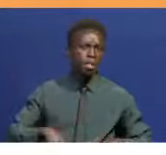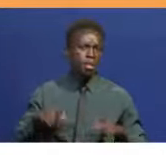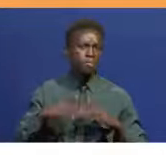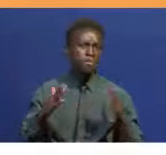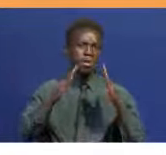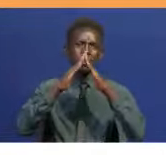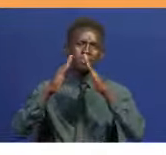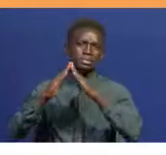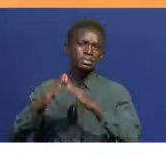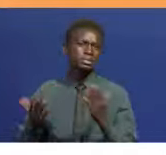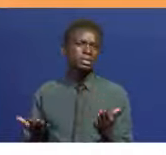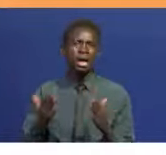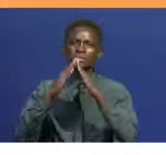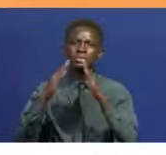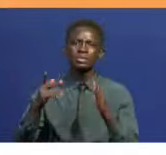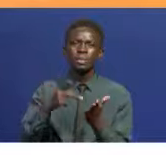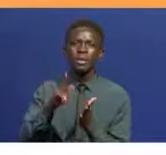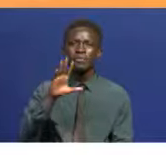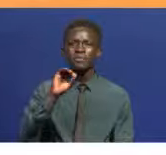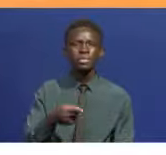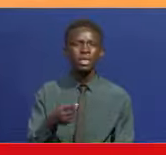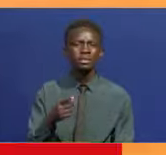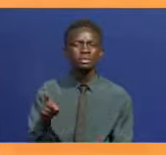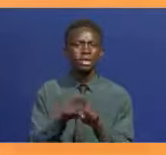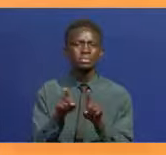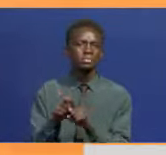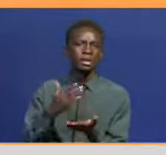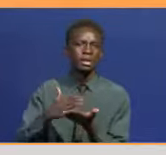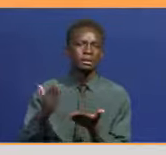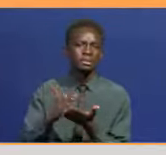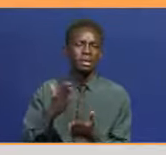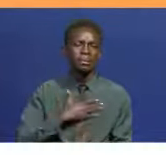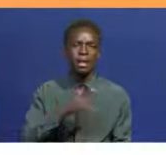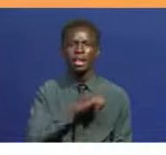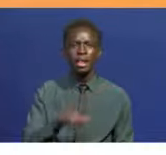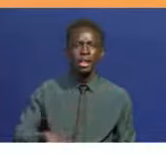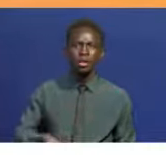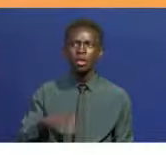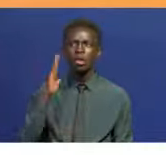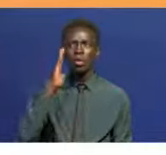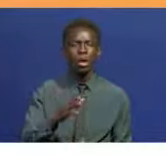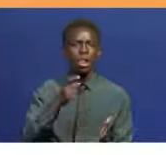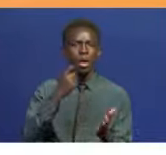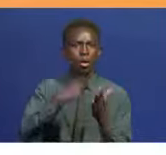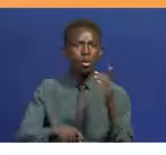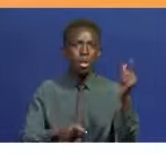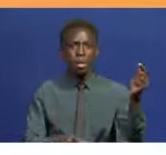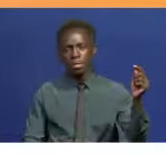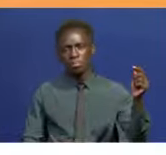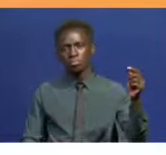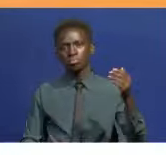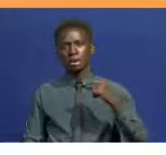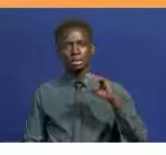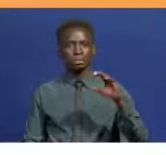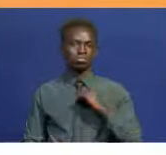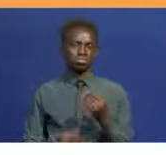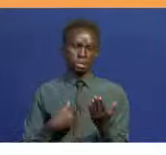you're paying 50,000 shillings for as rent. And then my landlord will try and pass that cost to me. I look at this cost and